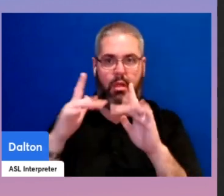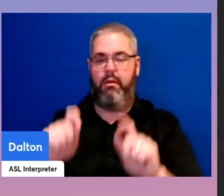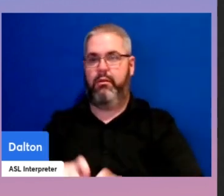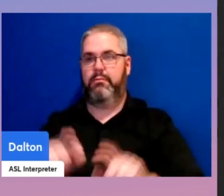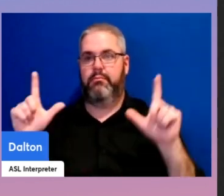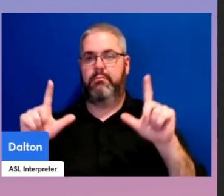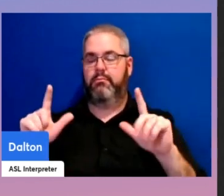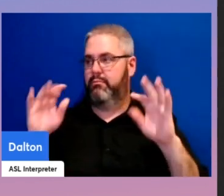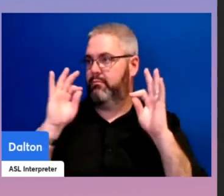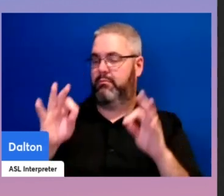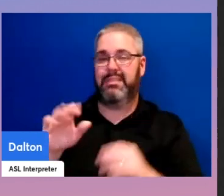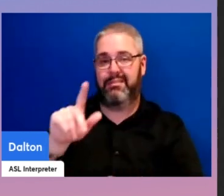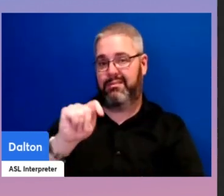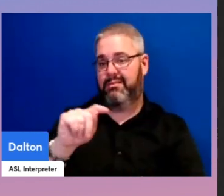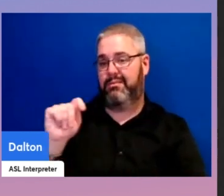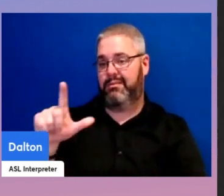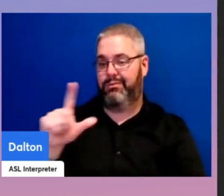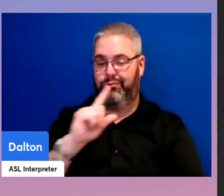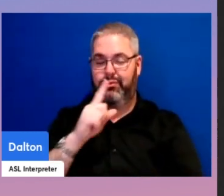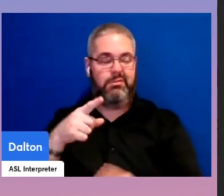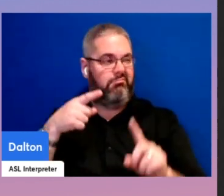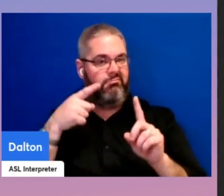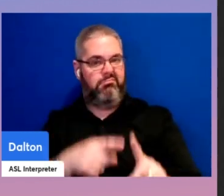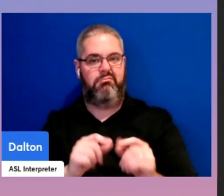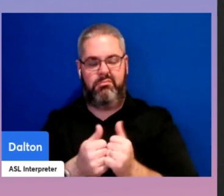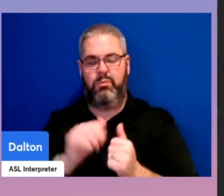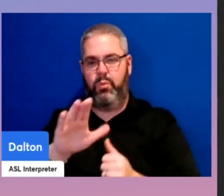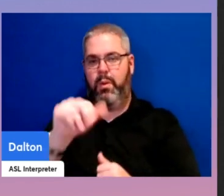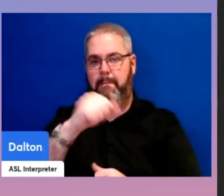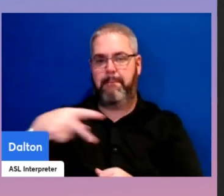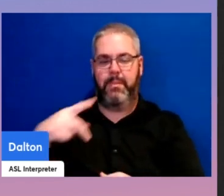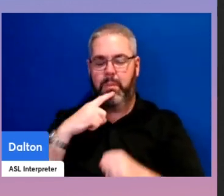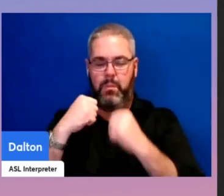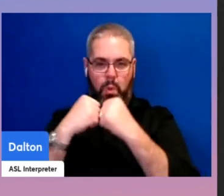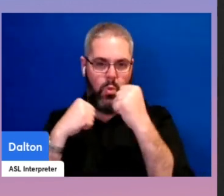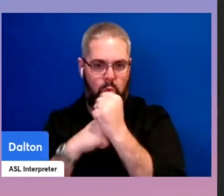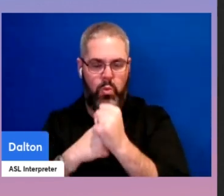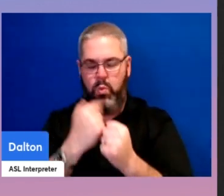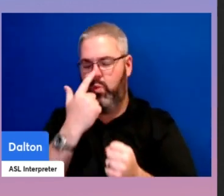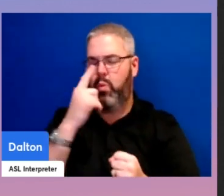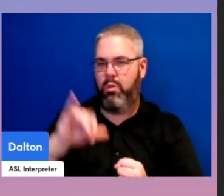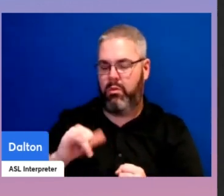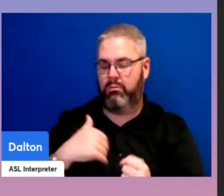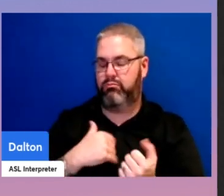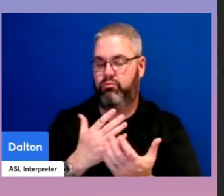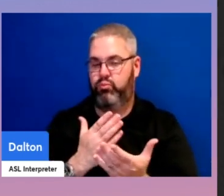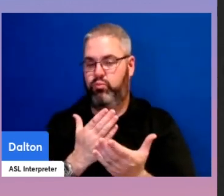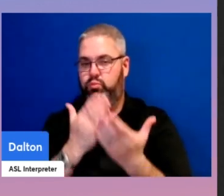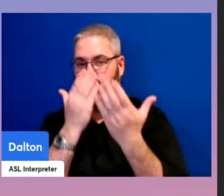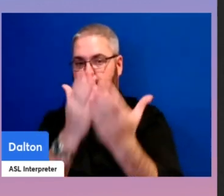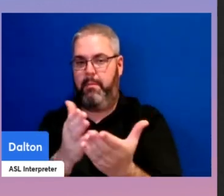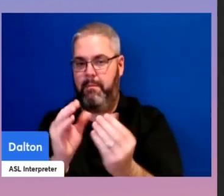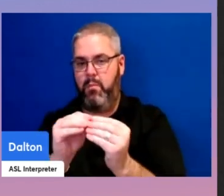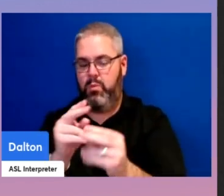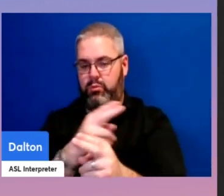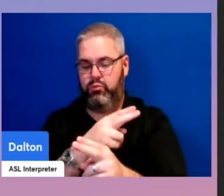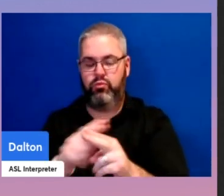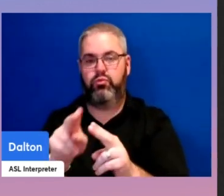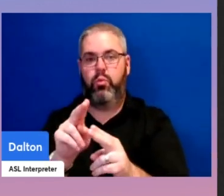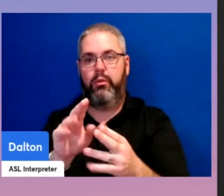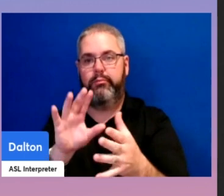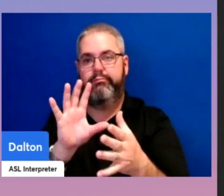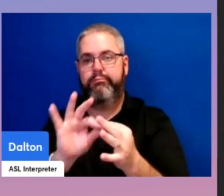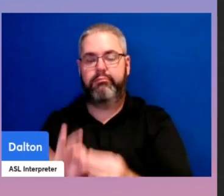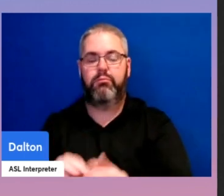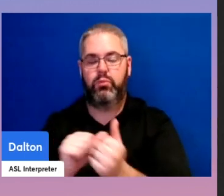Those TTLs really just come down to how your application is structured. I would recommend that doing more short burst connections with shorter time